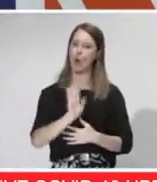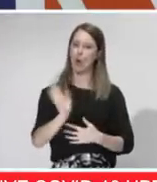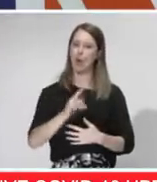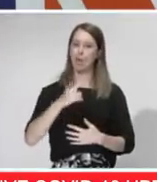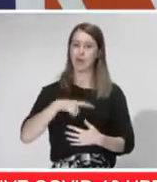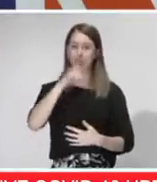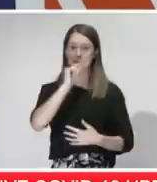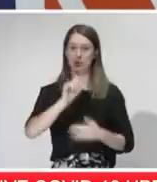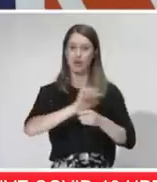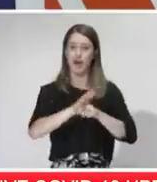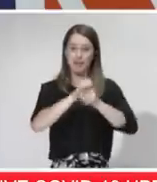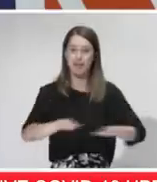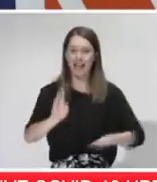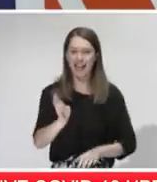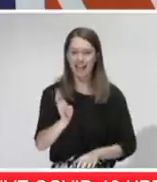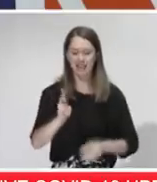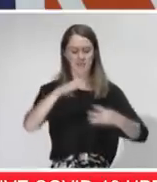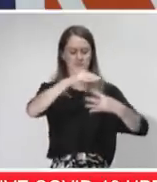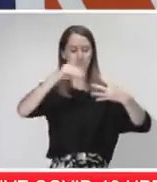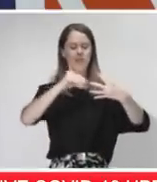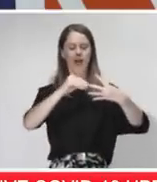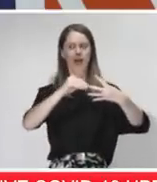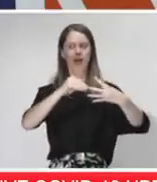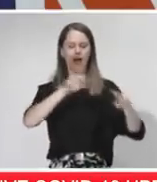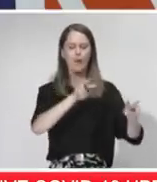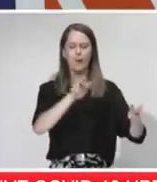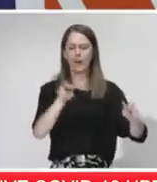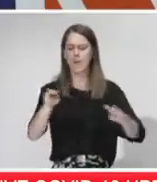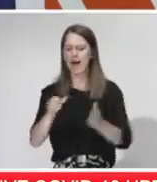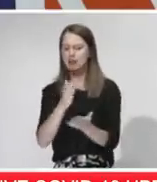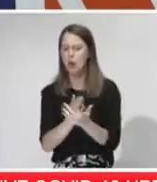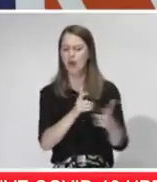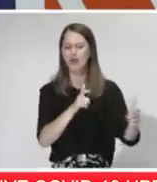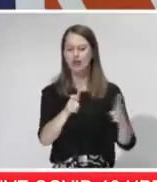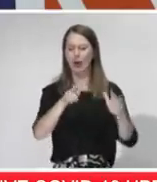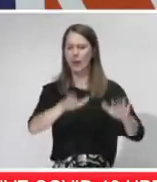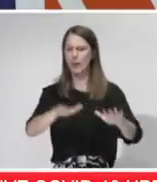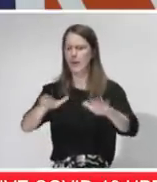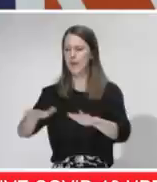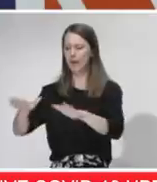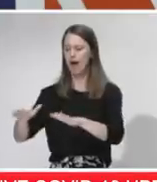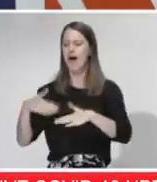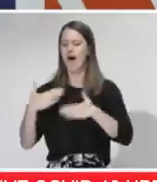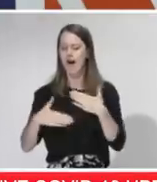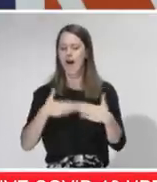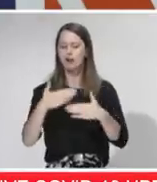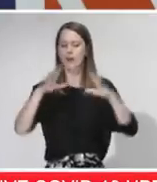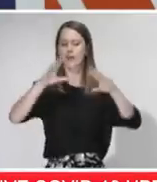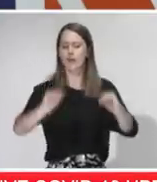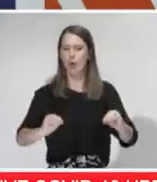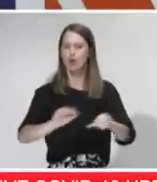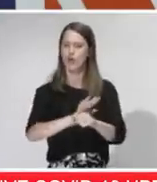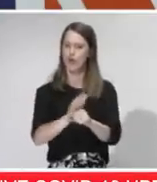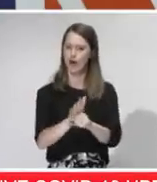that we have made. This is the place we go while we check that we have genuinely got things under control and that we are on track to stamp out